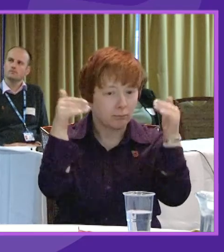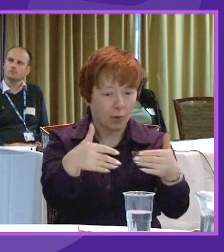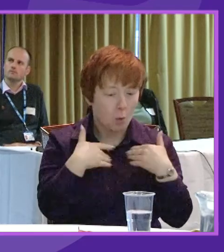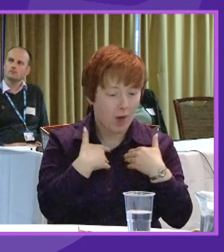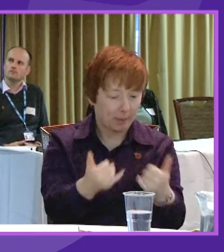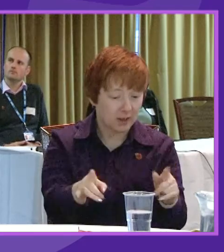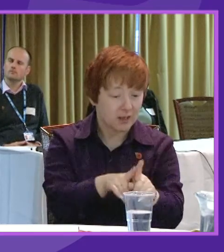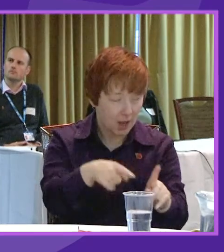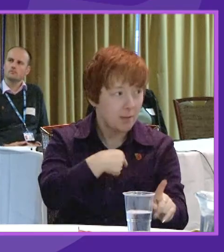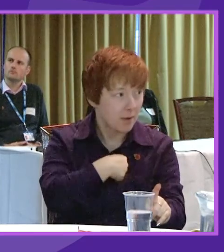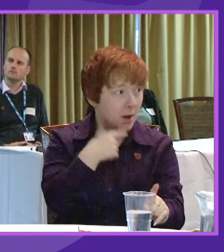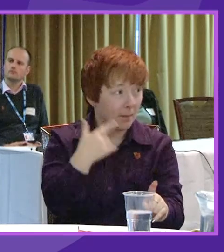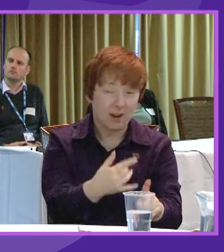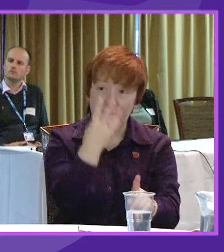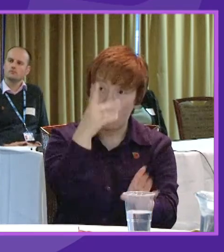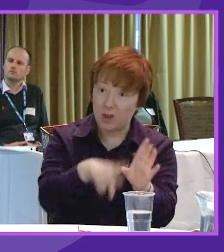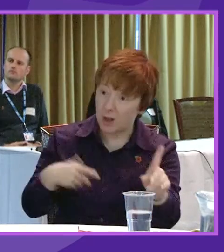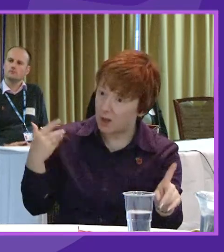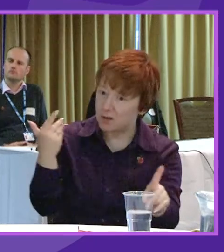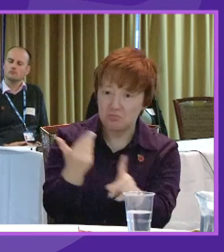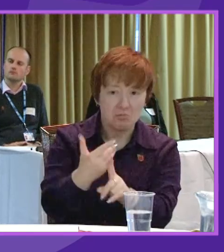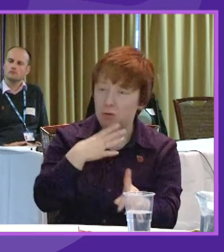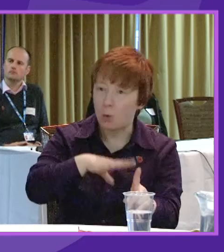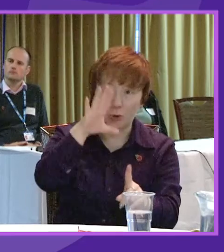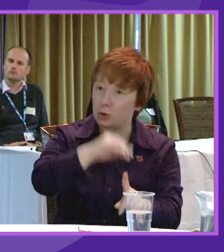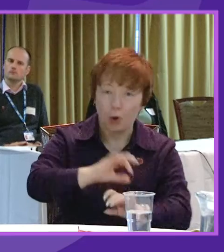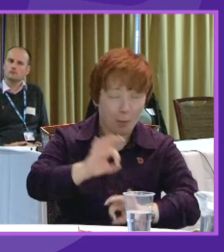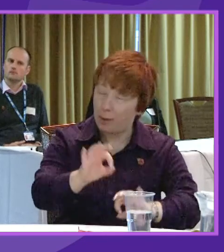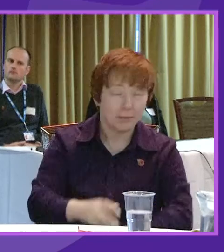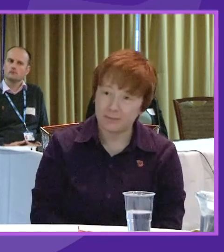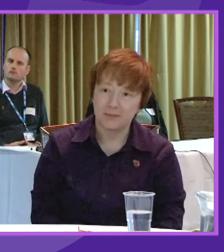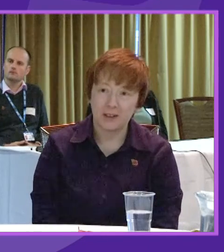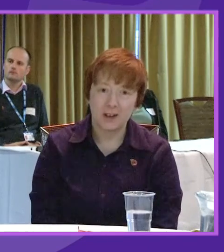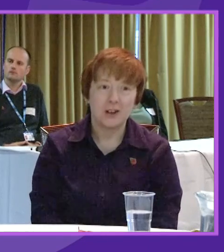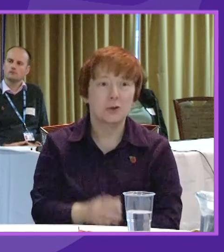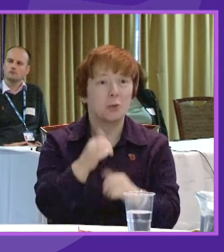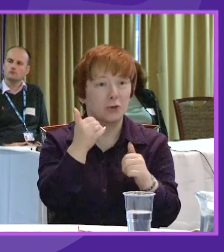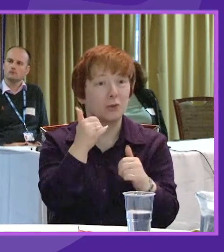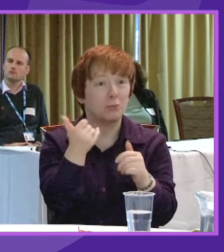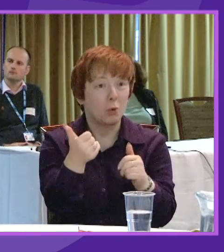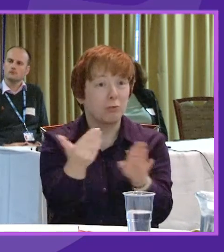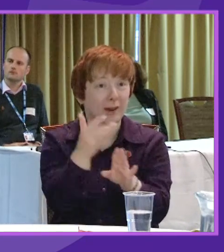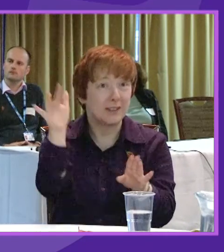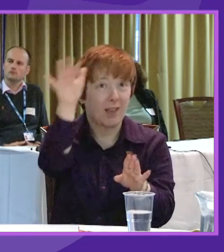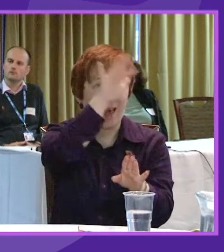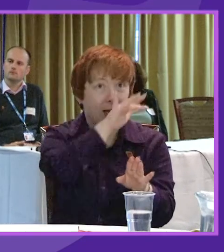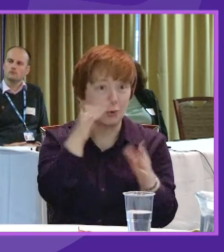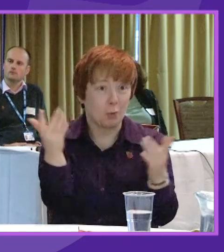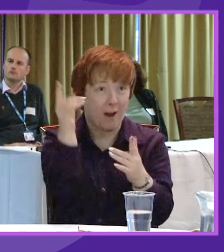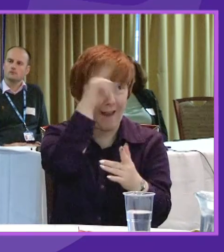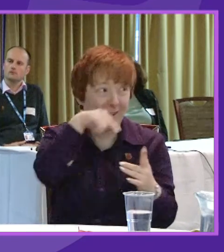we do. I have been a PWP for 4 years and have no desire to stop anytime soon. So it's nice to know there is some good practice out there as